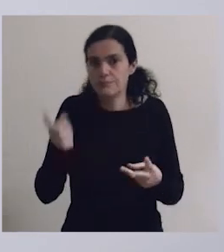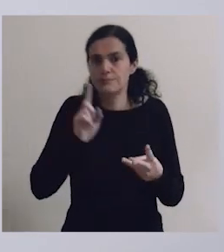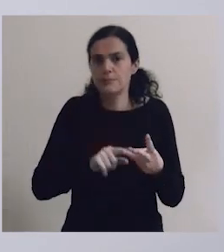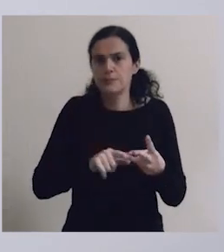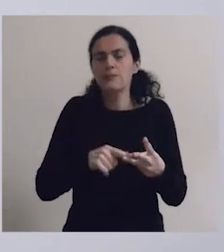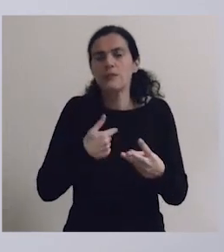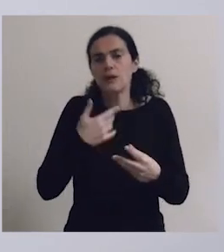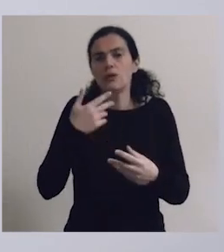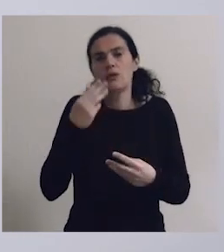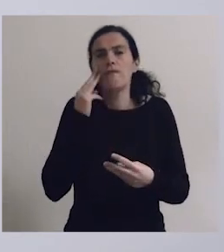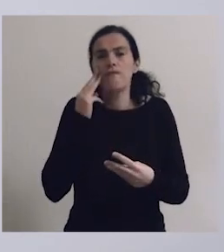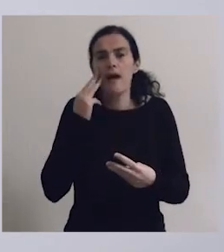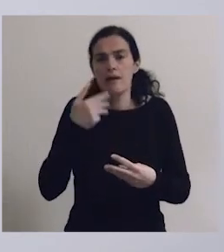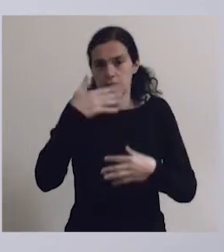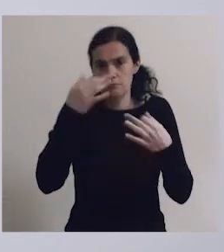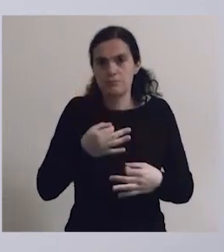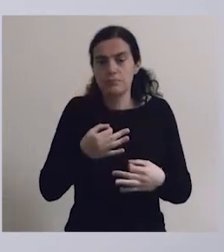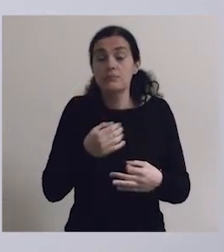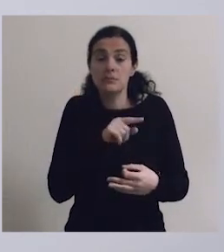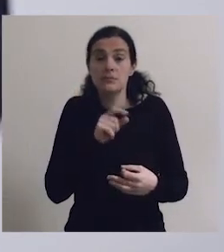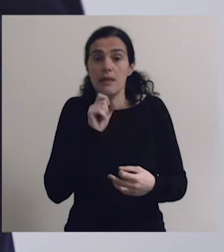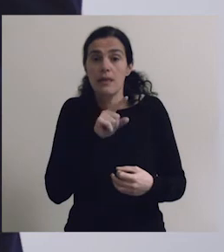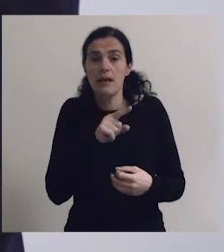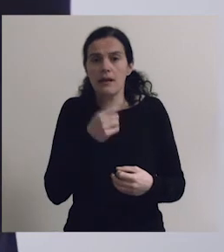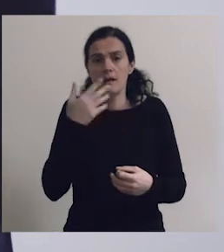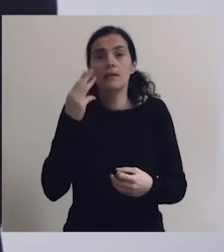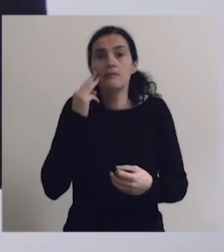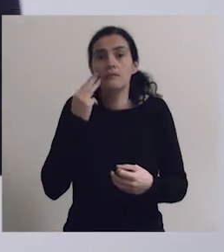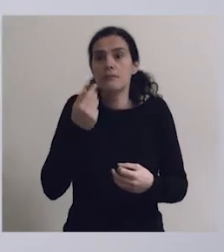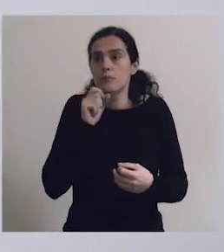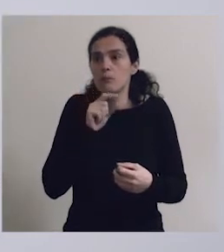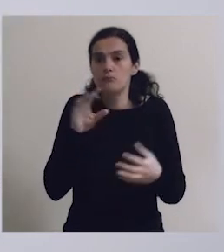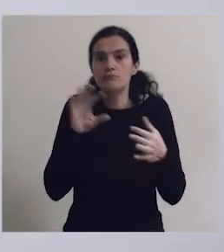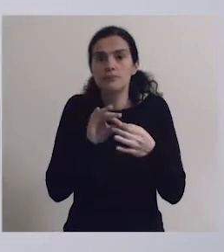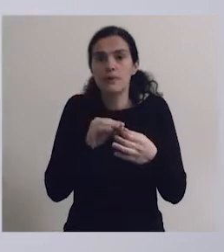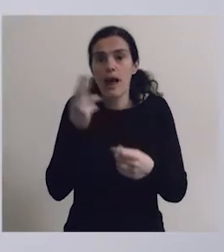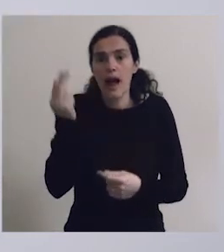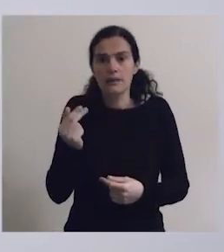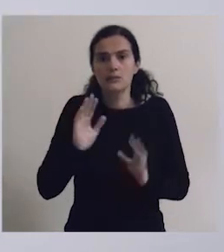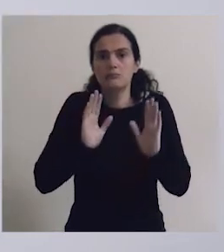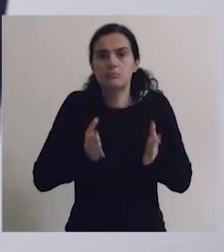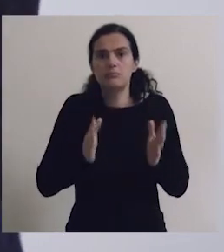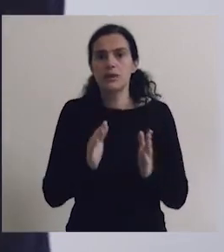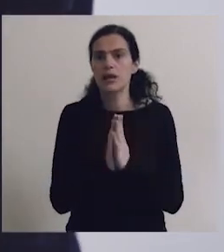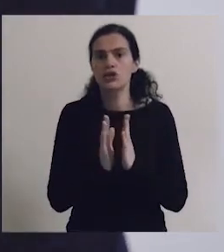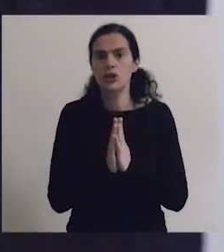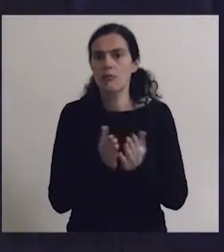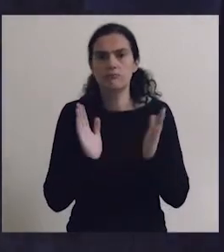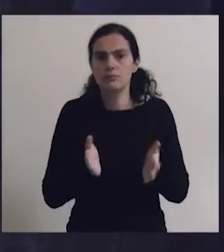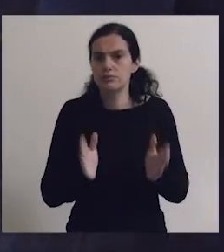narrative, belief system. And belief could be actually in art. Doesn't need to